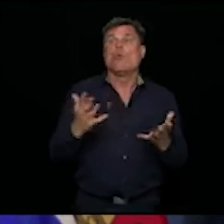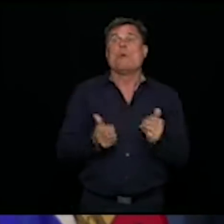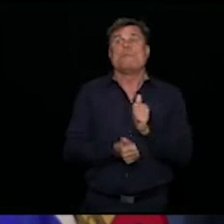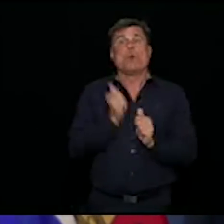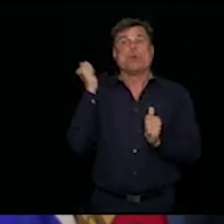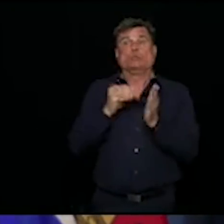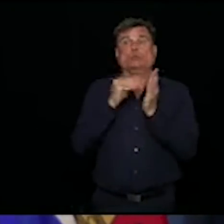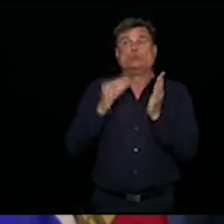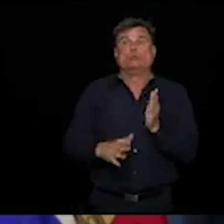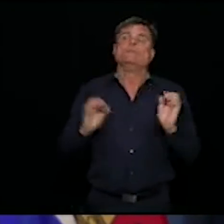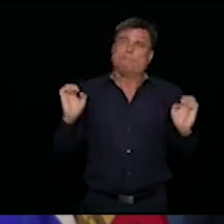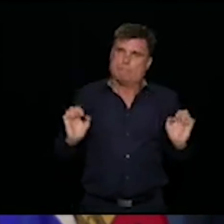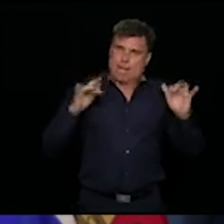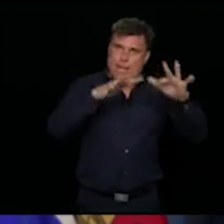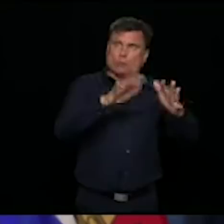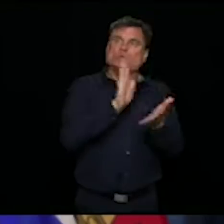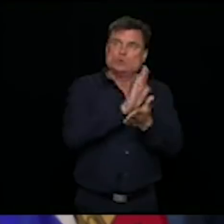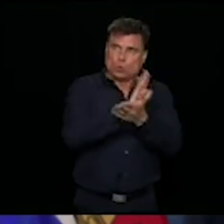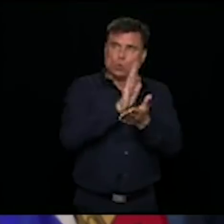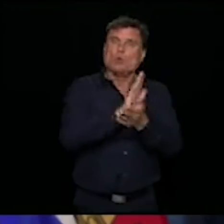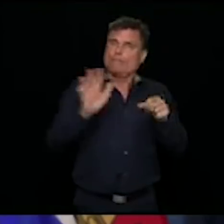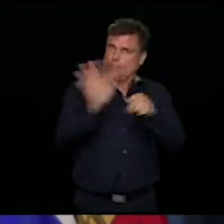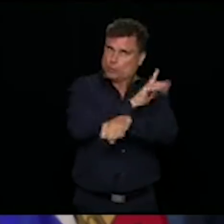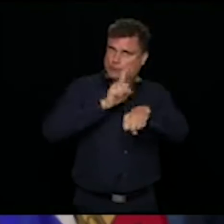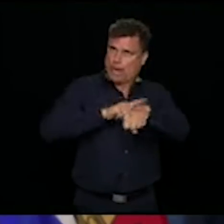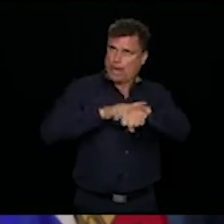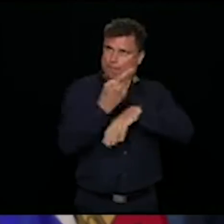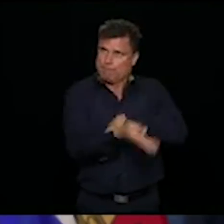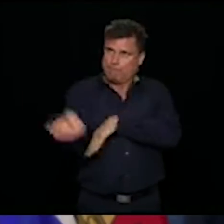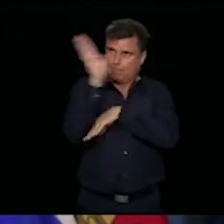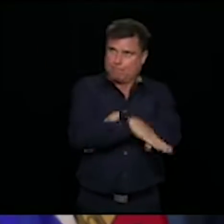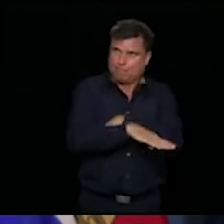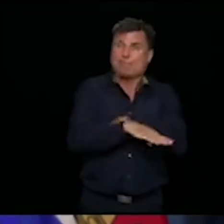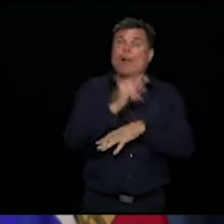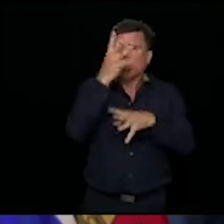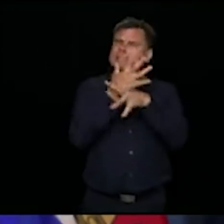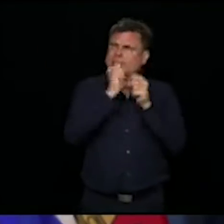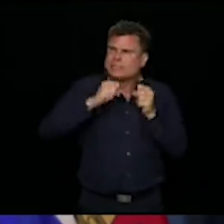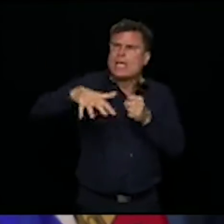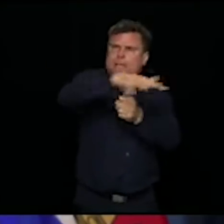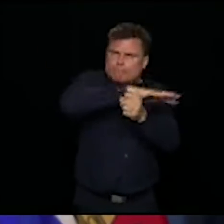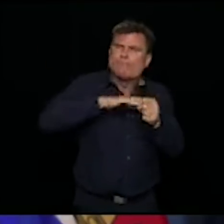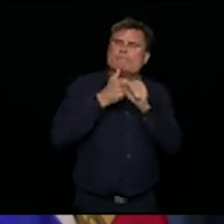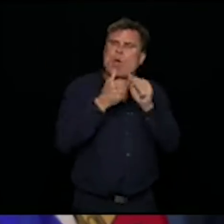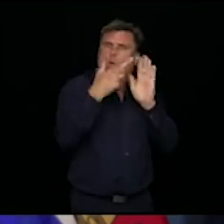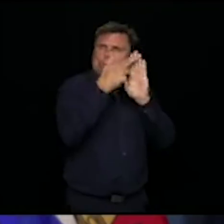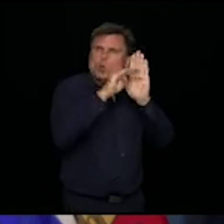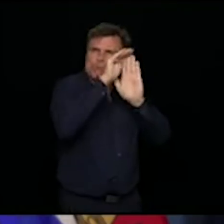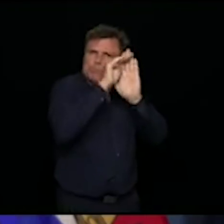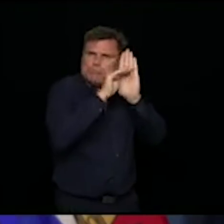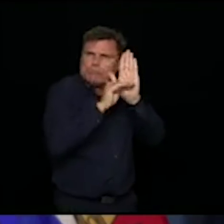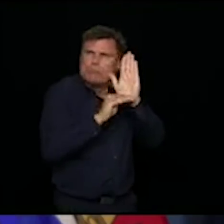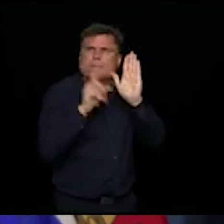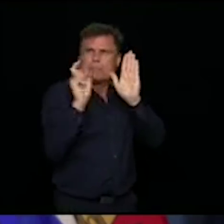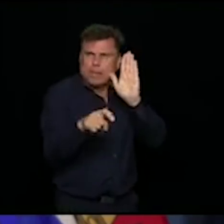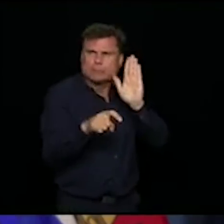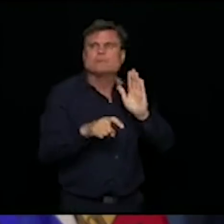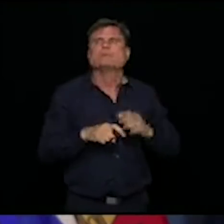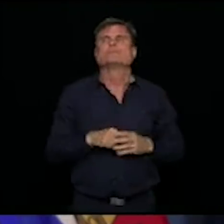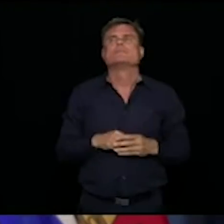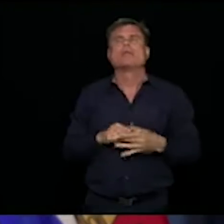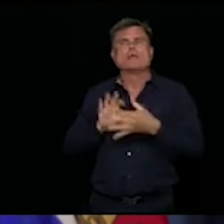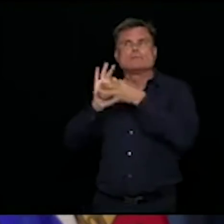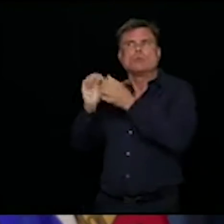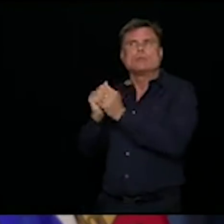see most students returning to the classroom full-time, with new and enhanced health and safety guidelines co-created with the Provincial